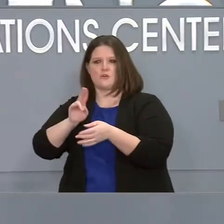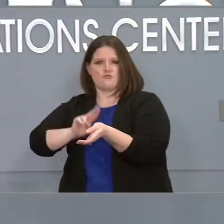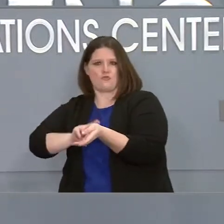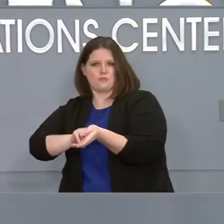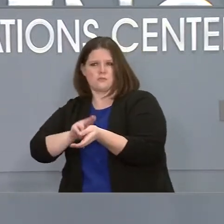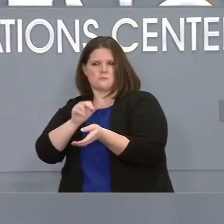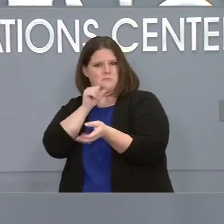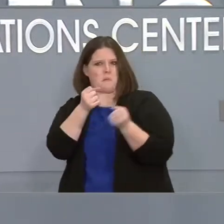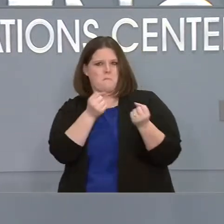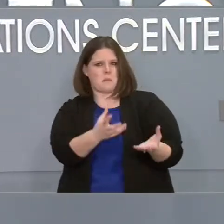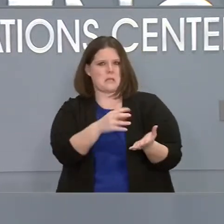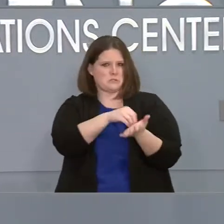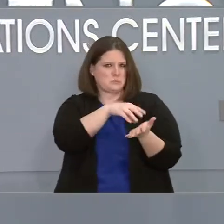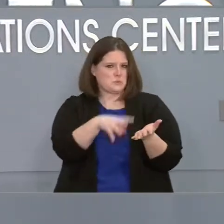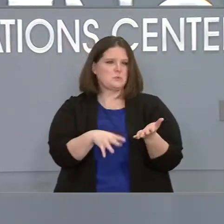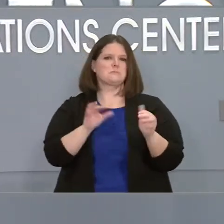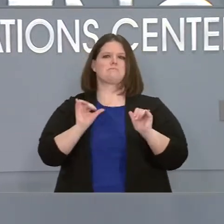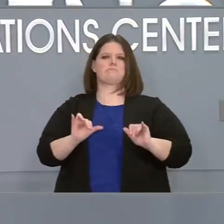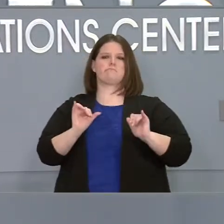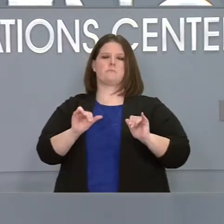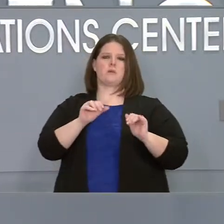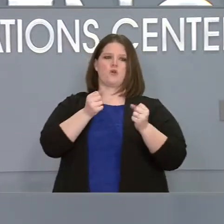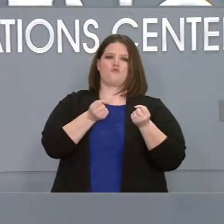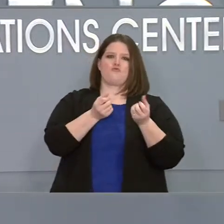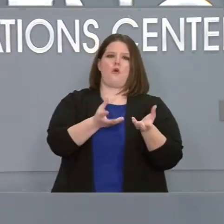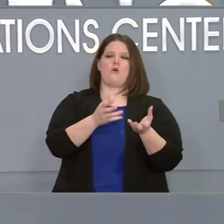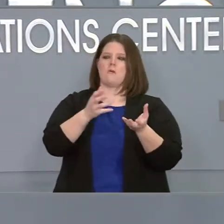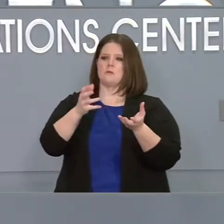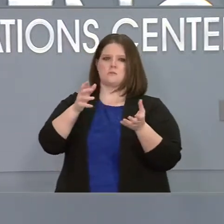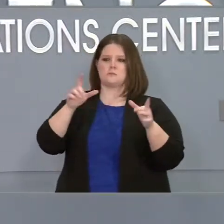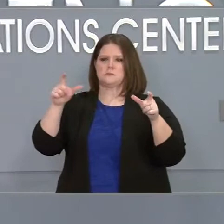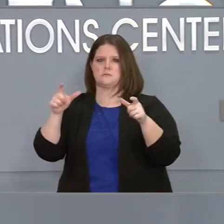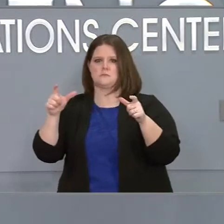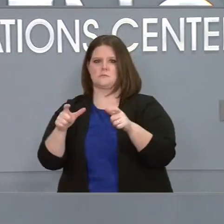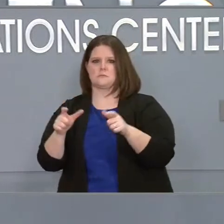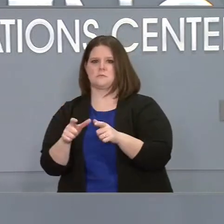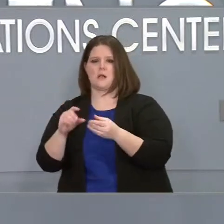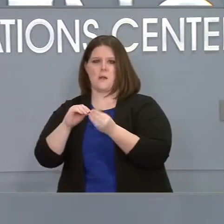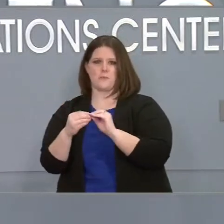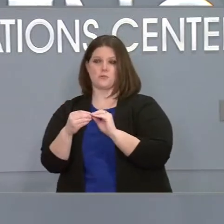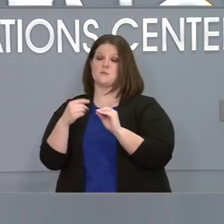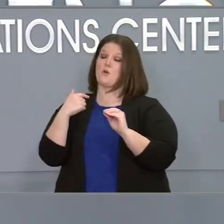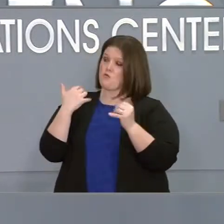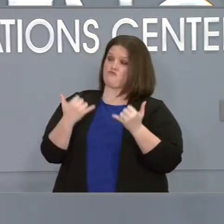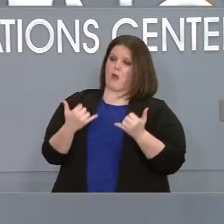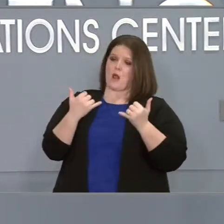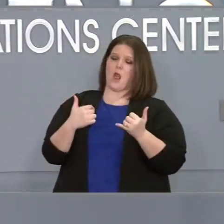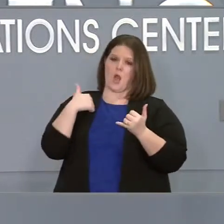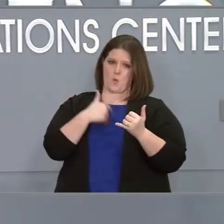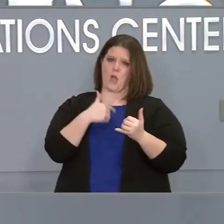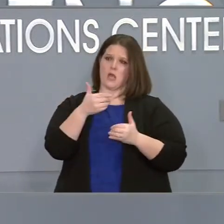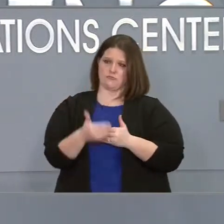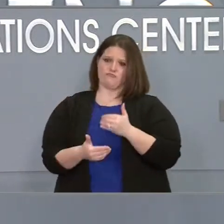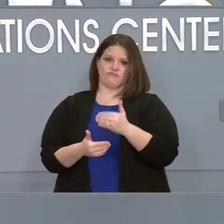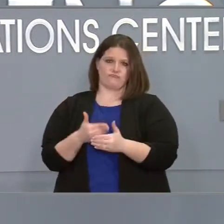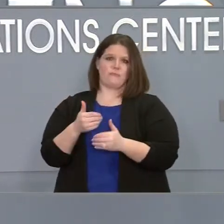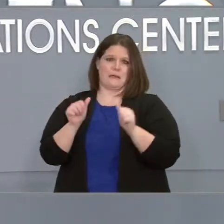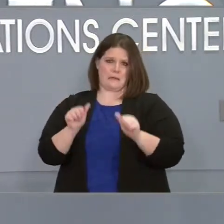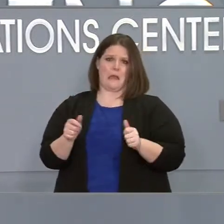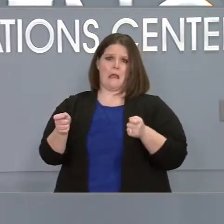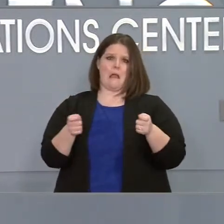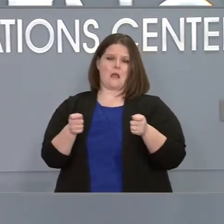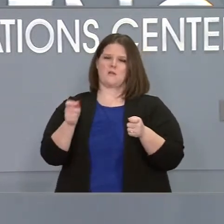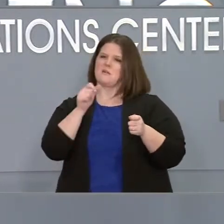along all those fronts. Right now, I think we've been able to manage through, and we're not seeing quite the log jam that a place like the state